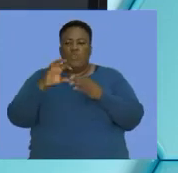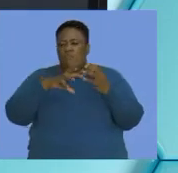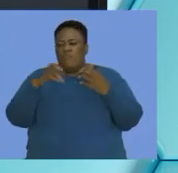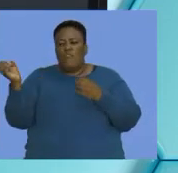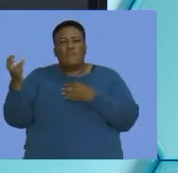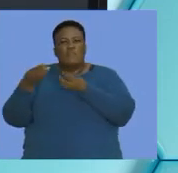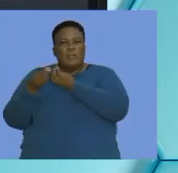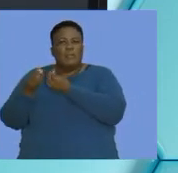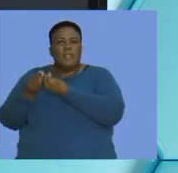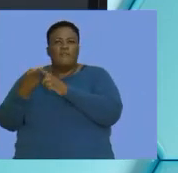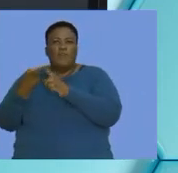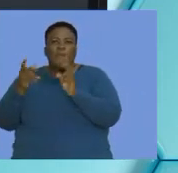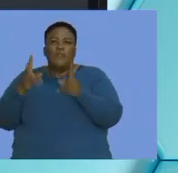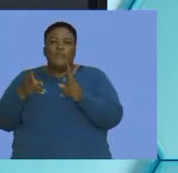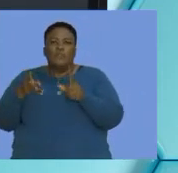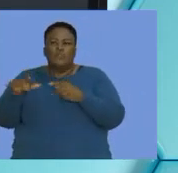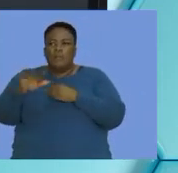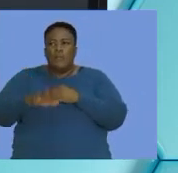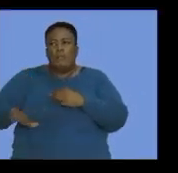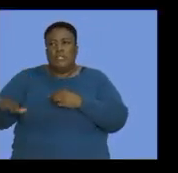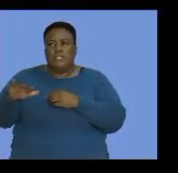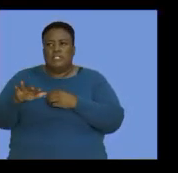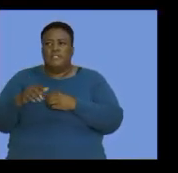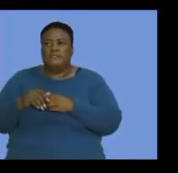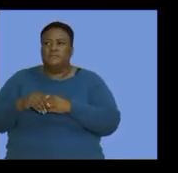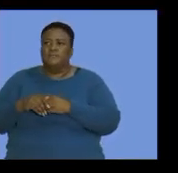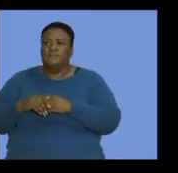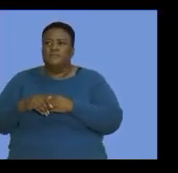remove a species from its natural environment.